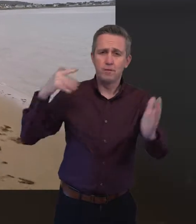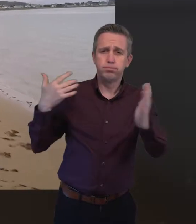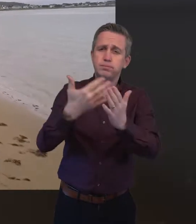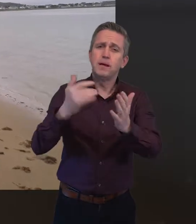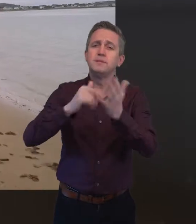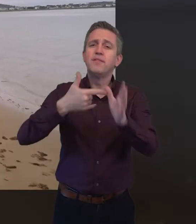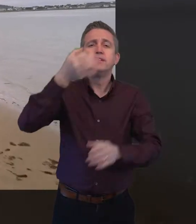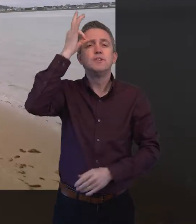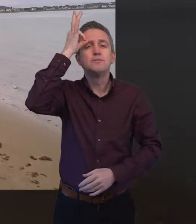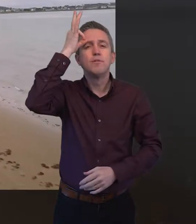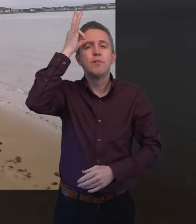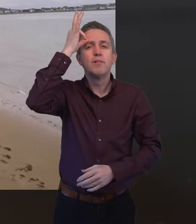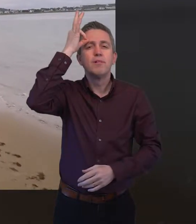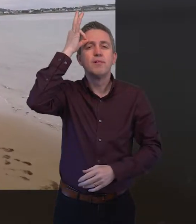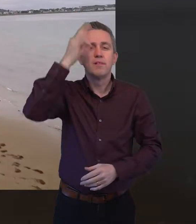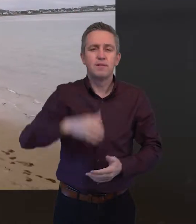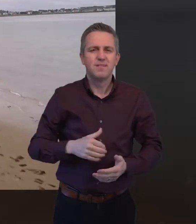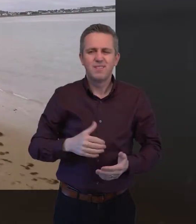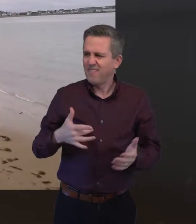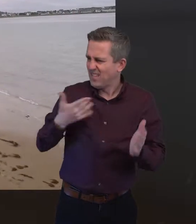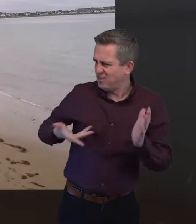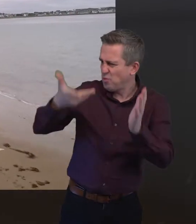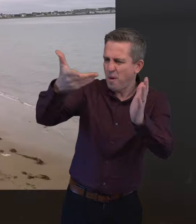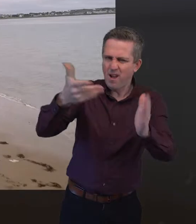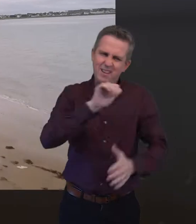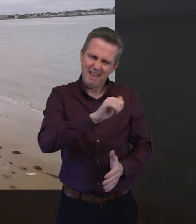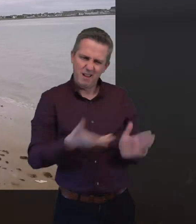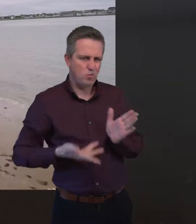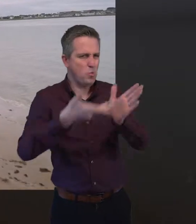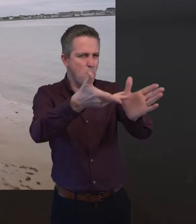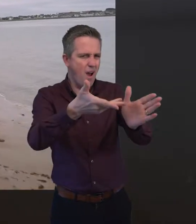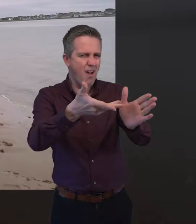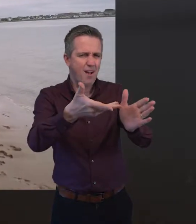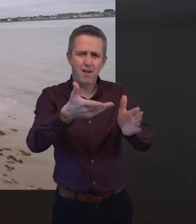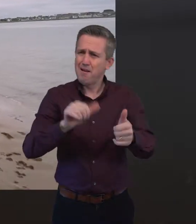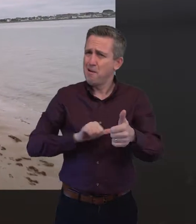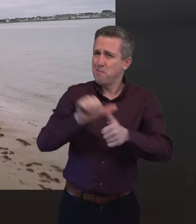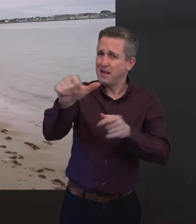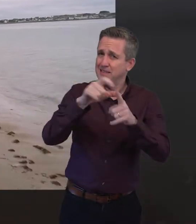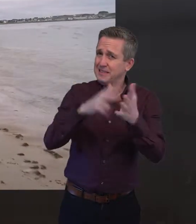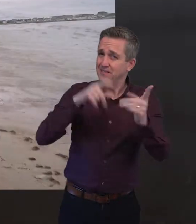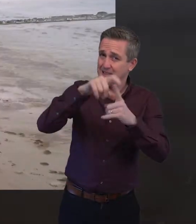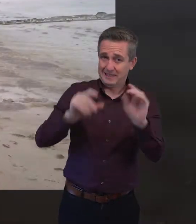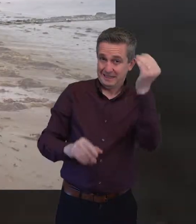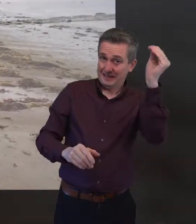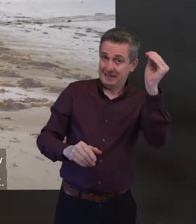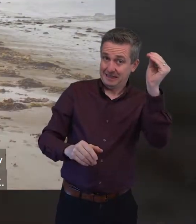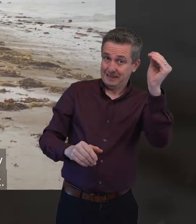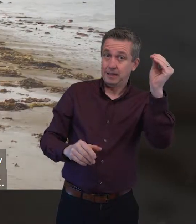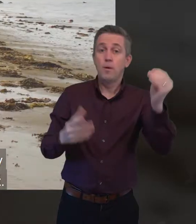seen. Is that too much? I think that's too much. This DVD is to go along with the handbook,